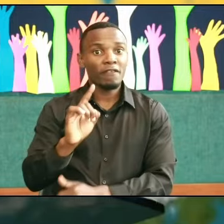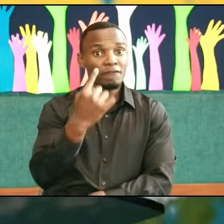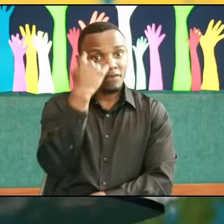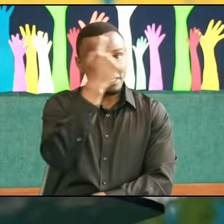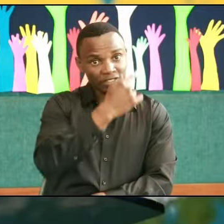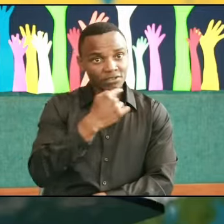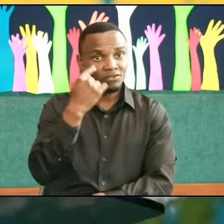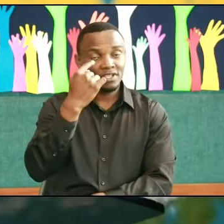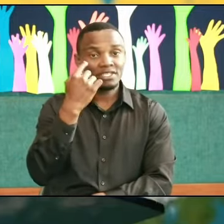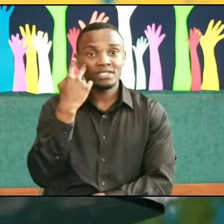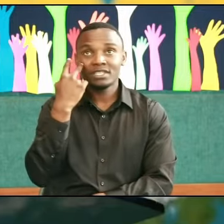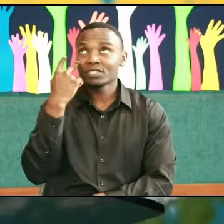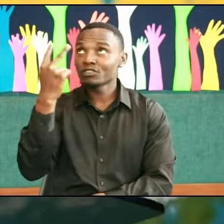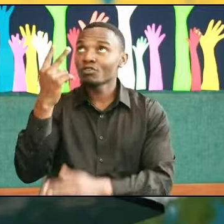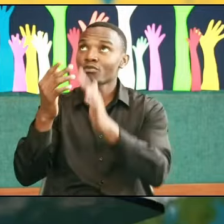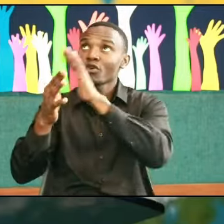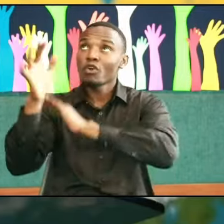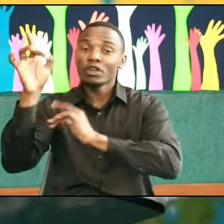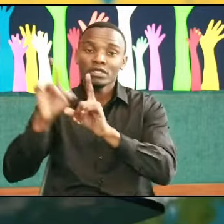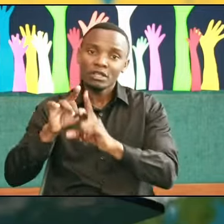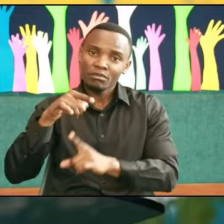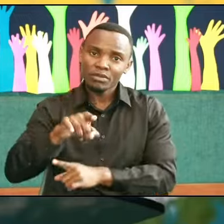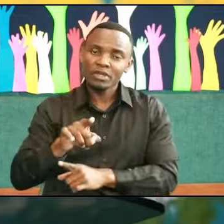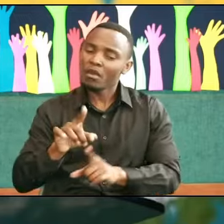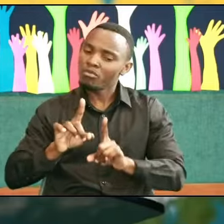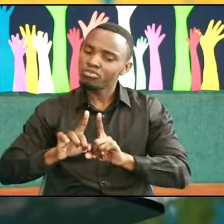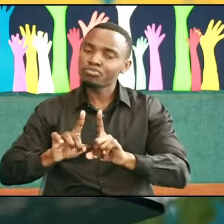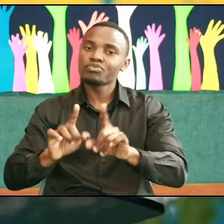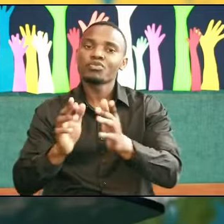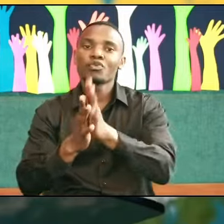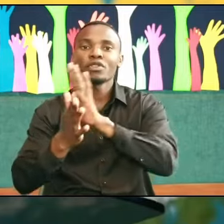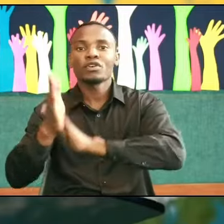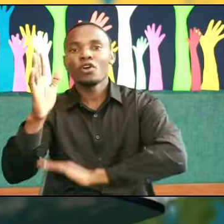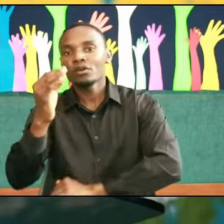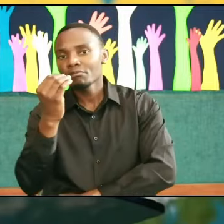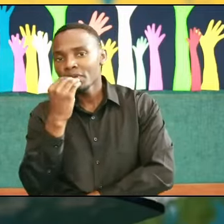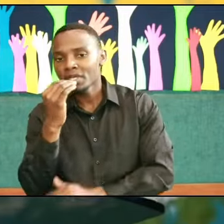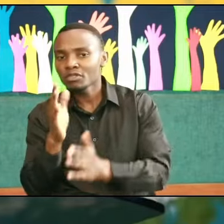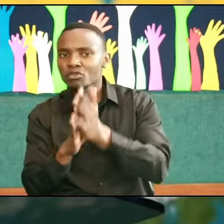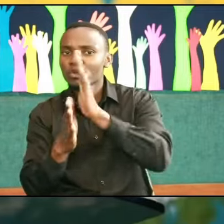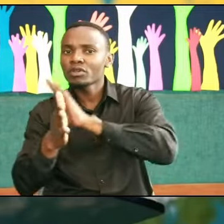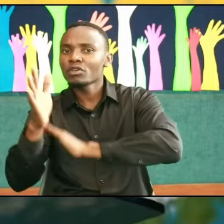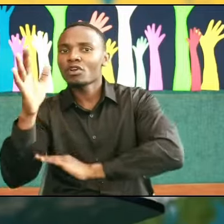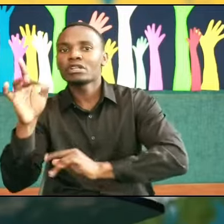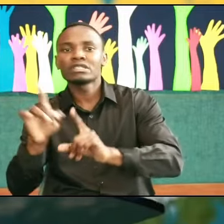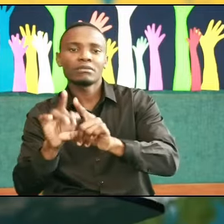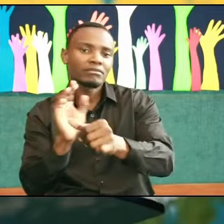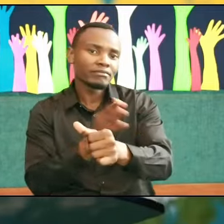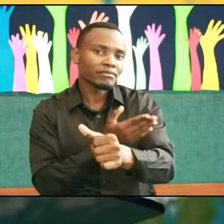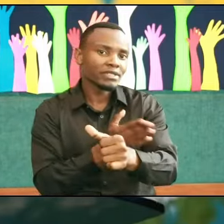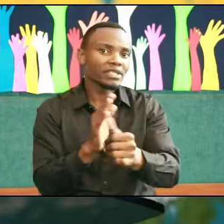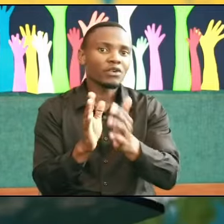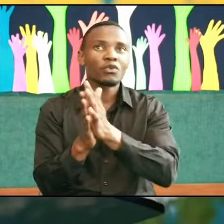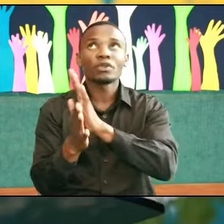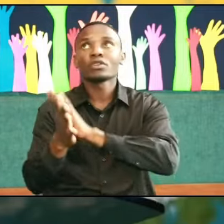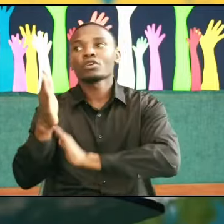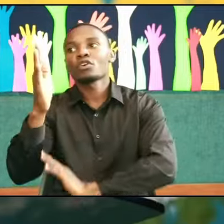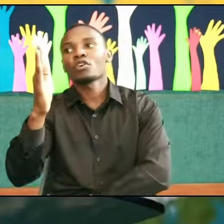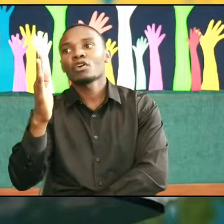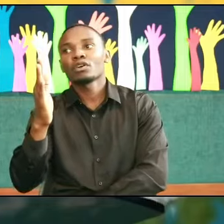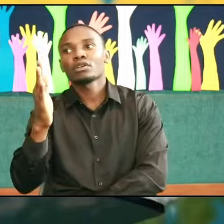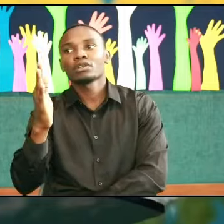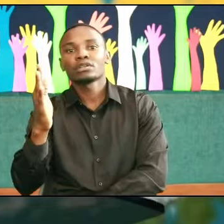God. They walked with God. They ate with God. They sang with God. They spent the Sabbath with God. And